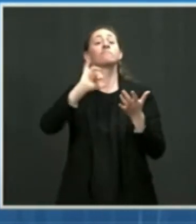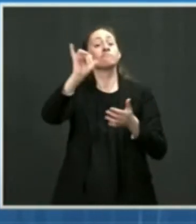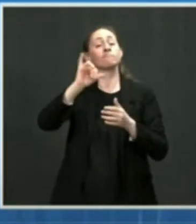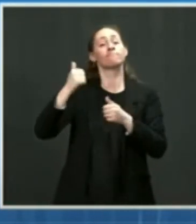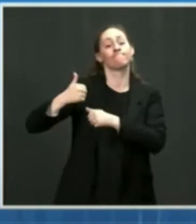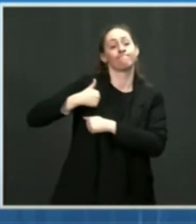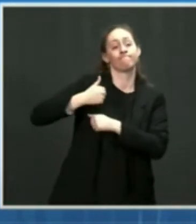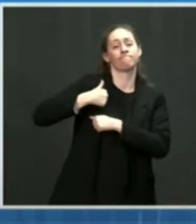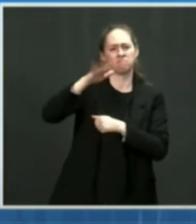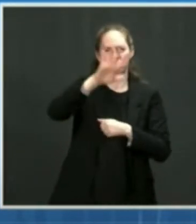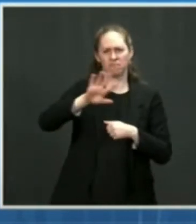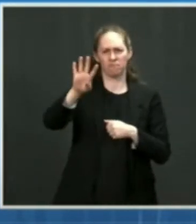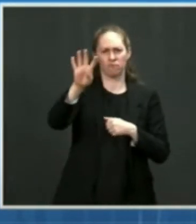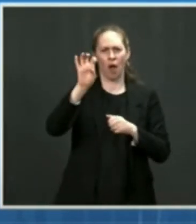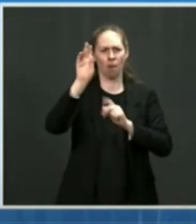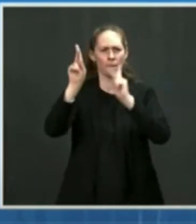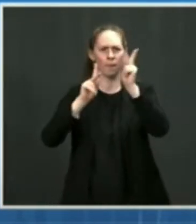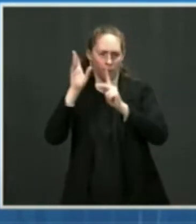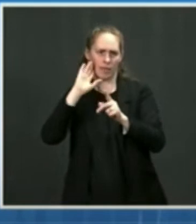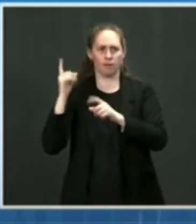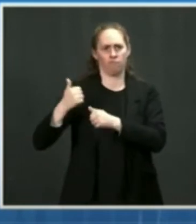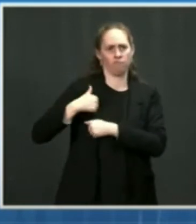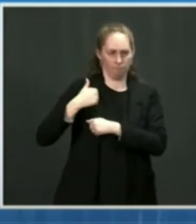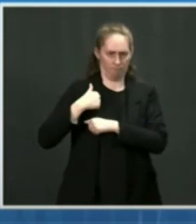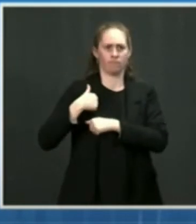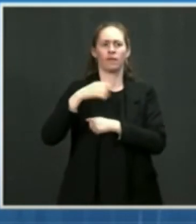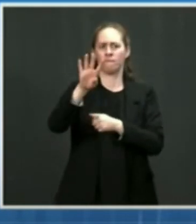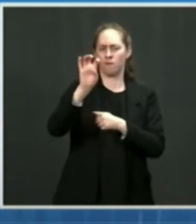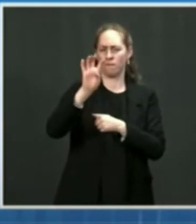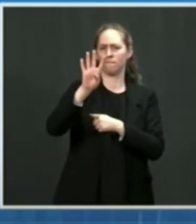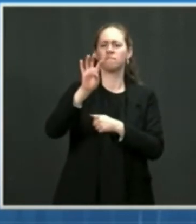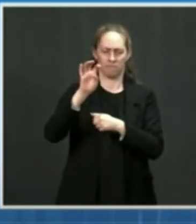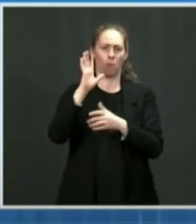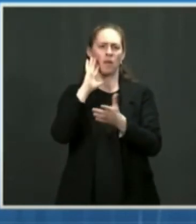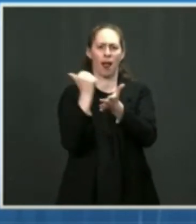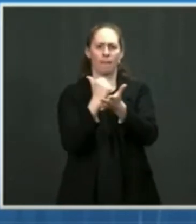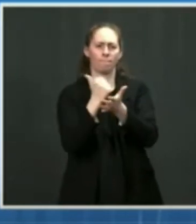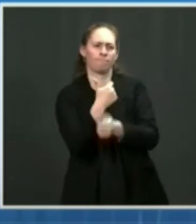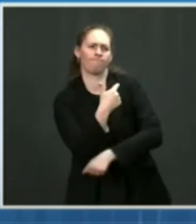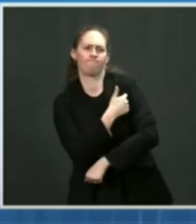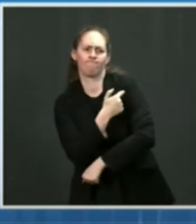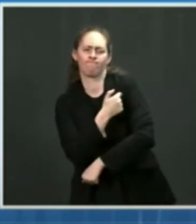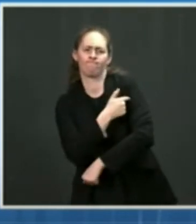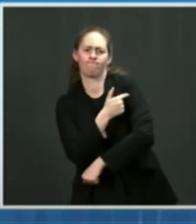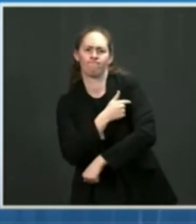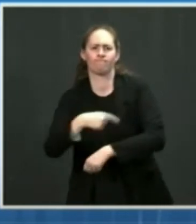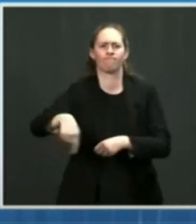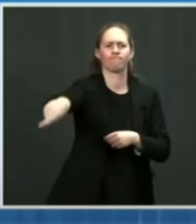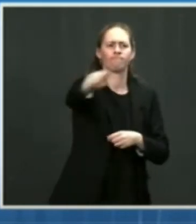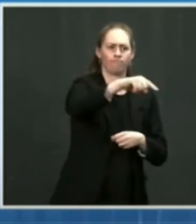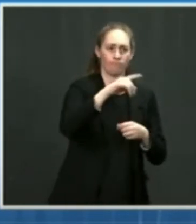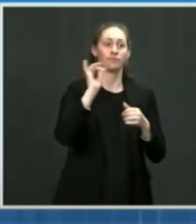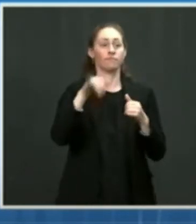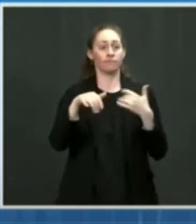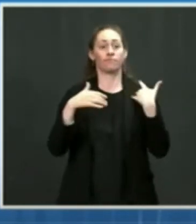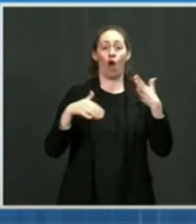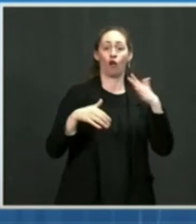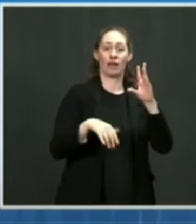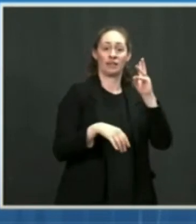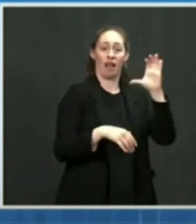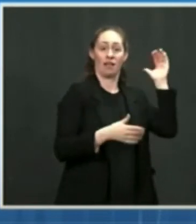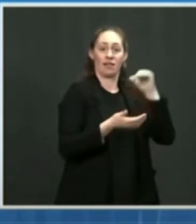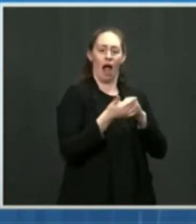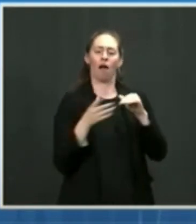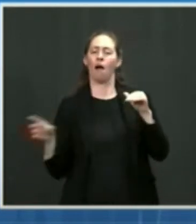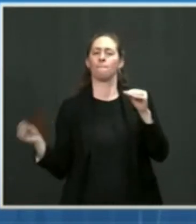that number will grow to 6,000 active duty troops in the coming week. All of this work will help meet